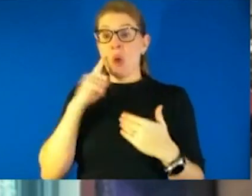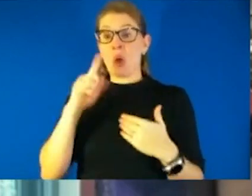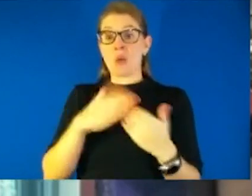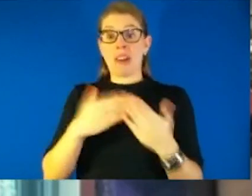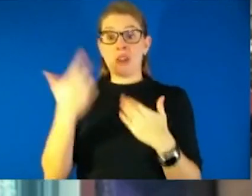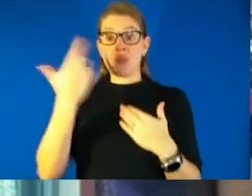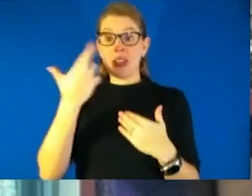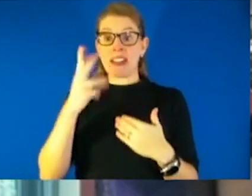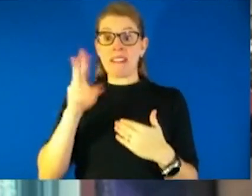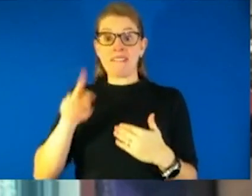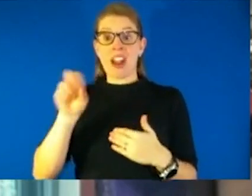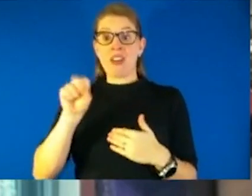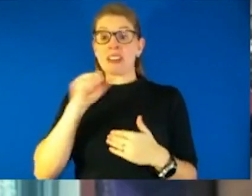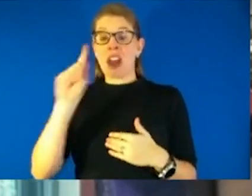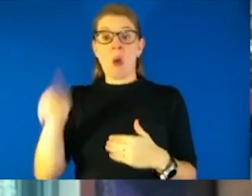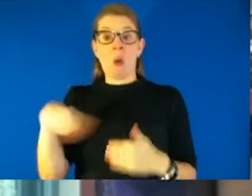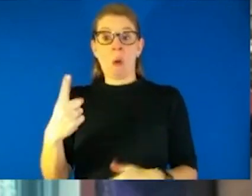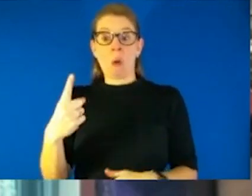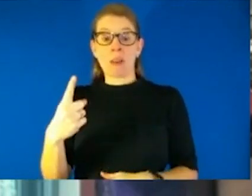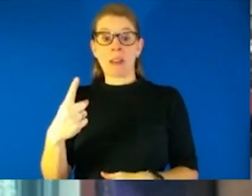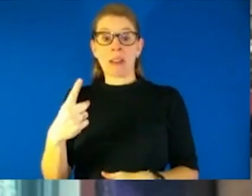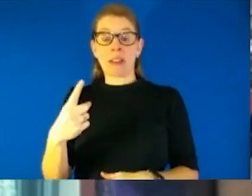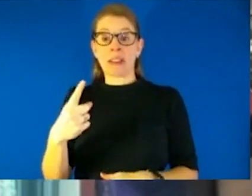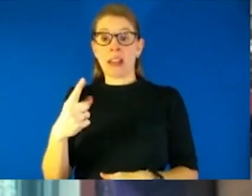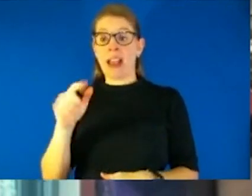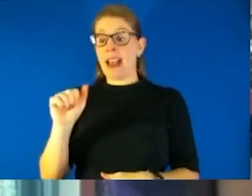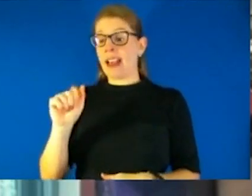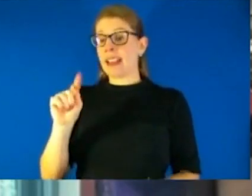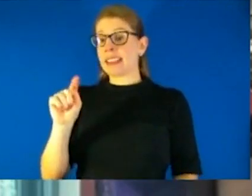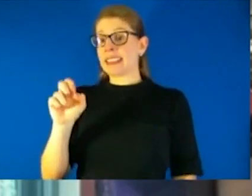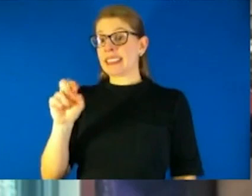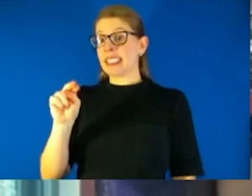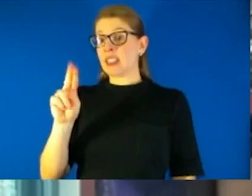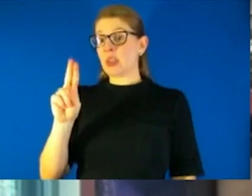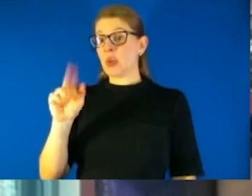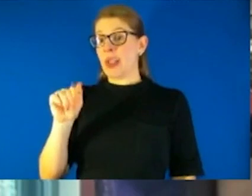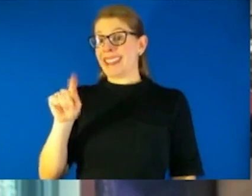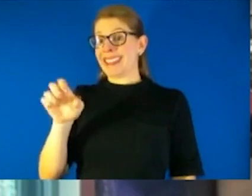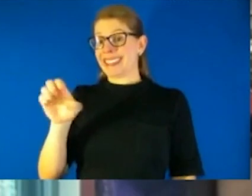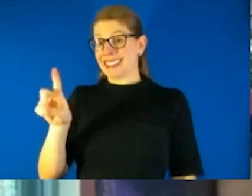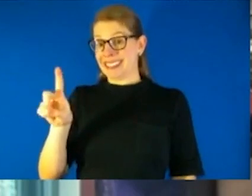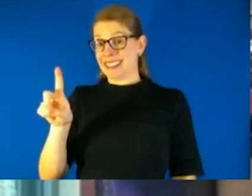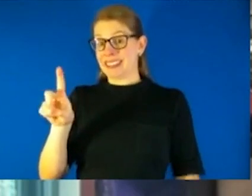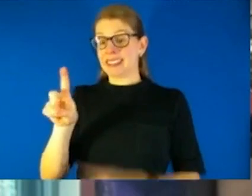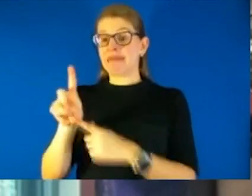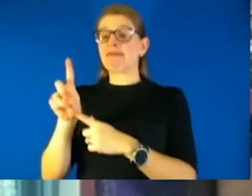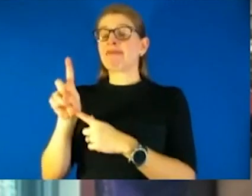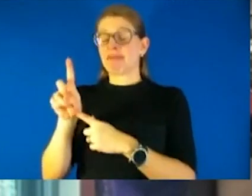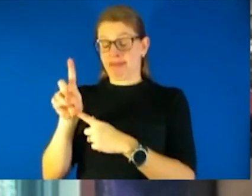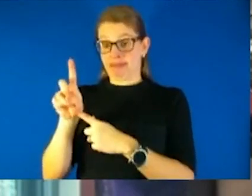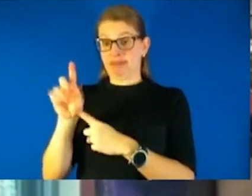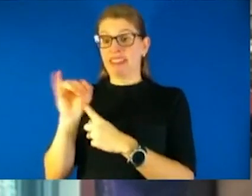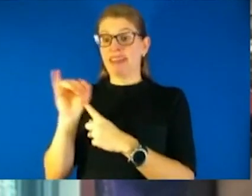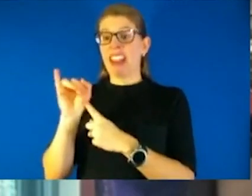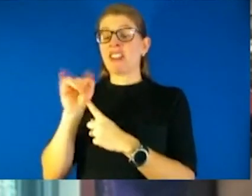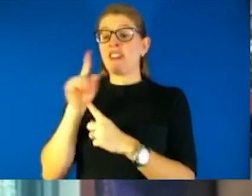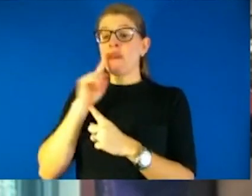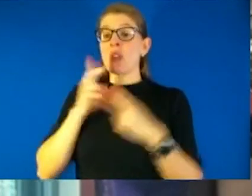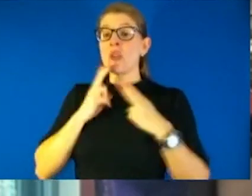are not only attenuated in their infections for humans, but they're